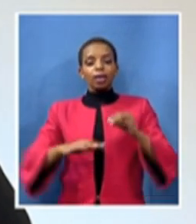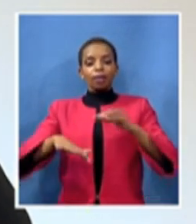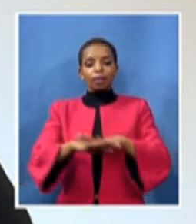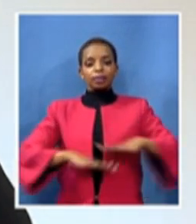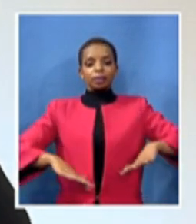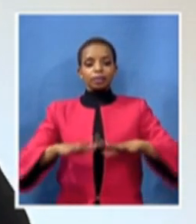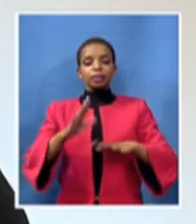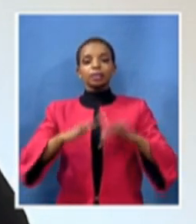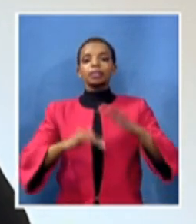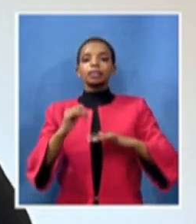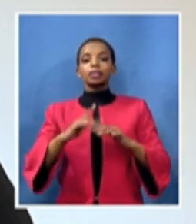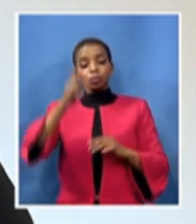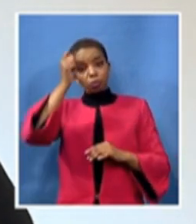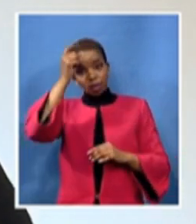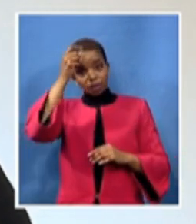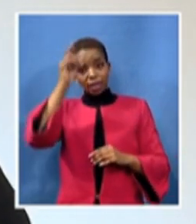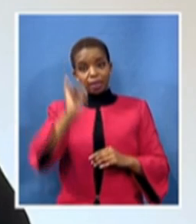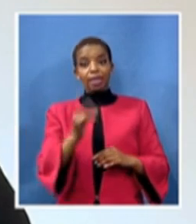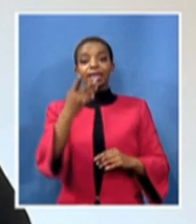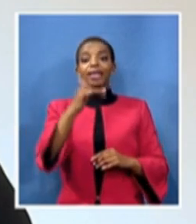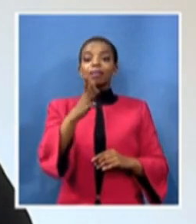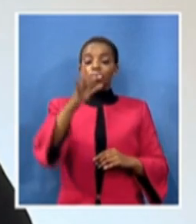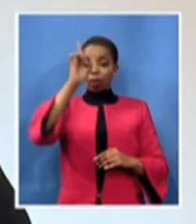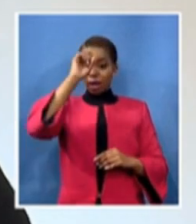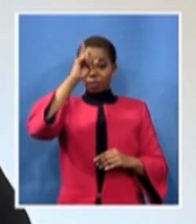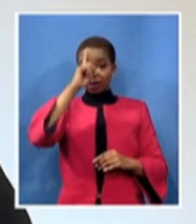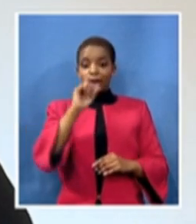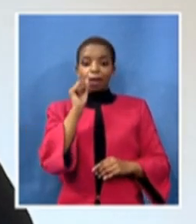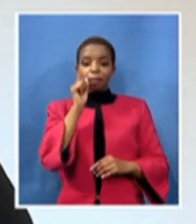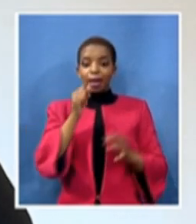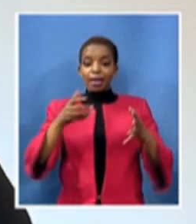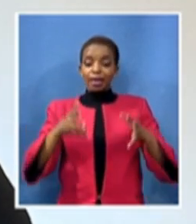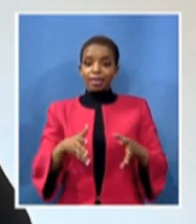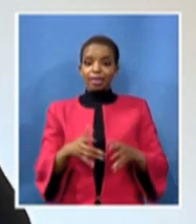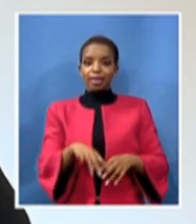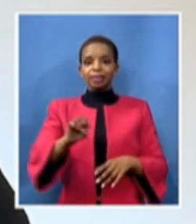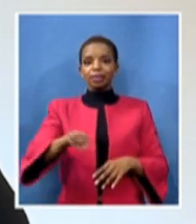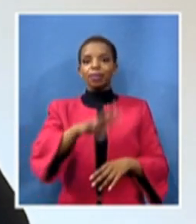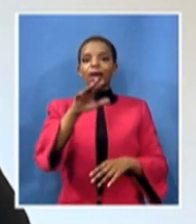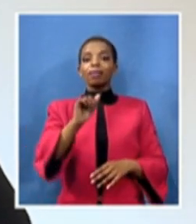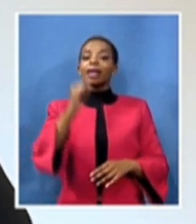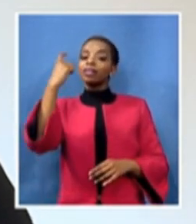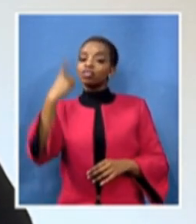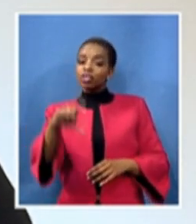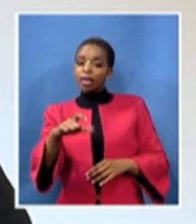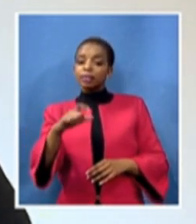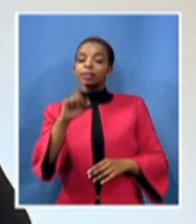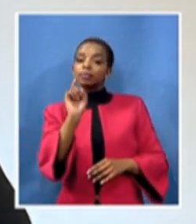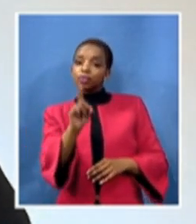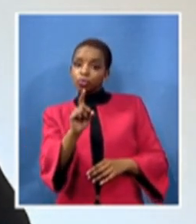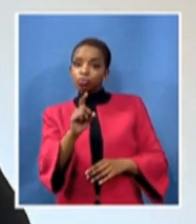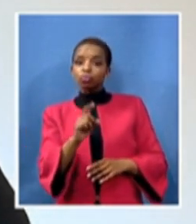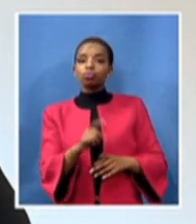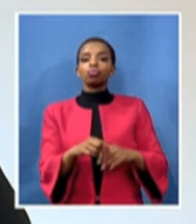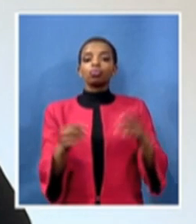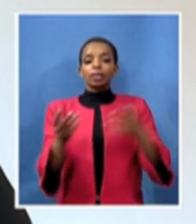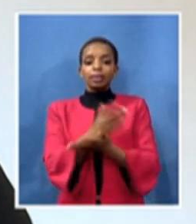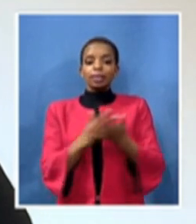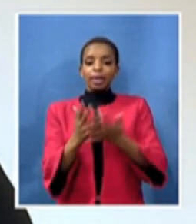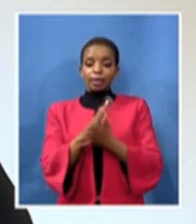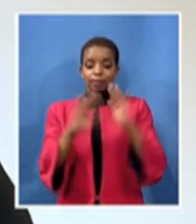Africa, the chances of you interacting with the criminal justice system from within a correctional facility are extremely high.